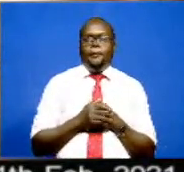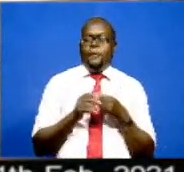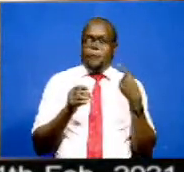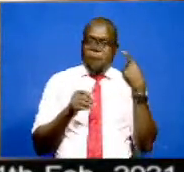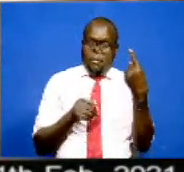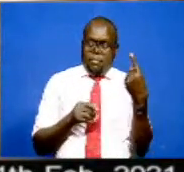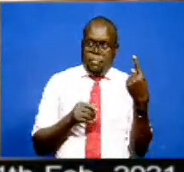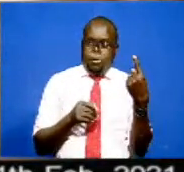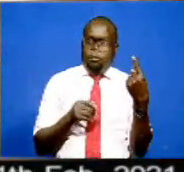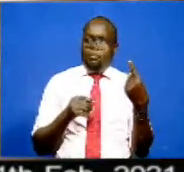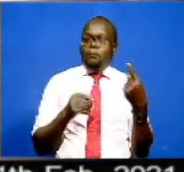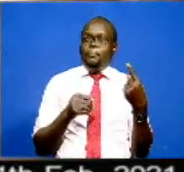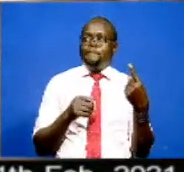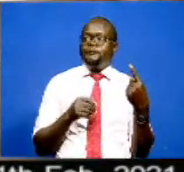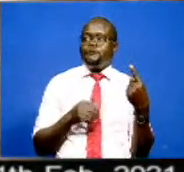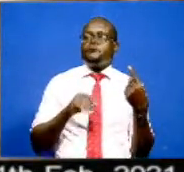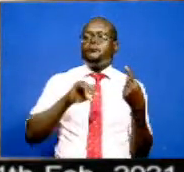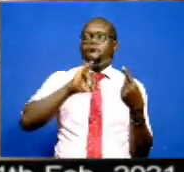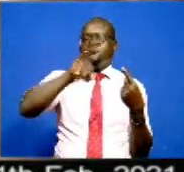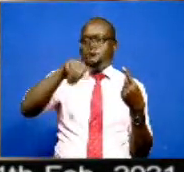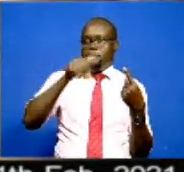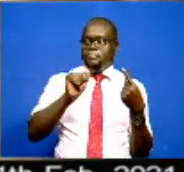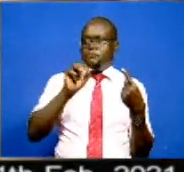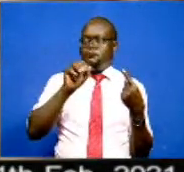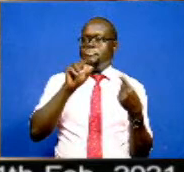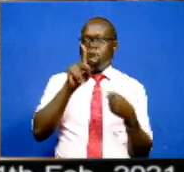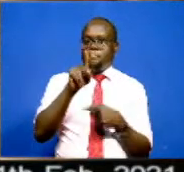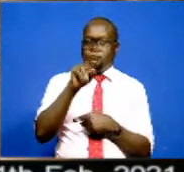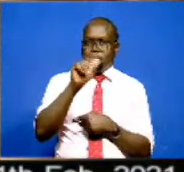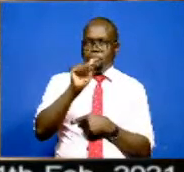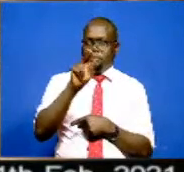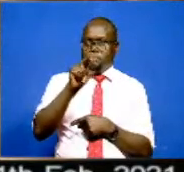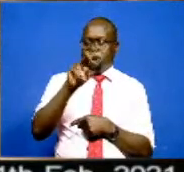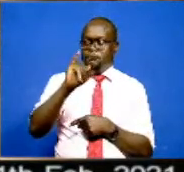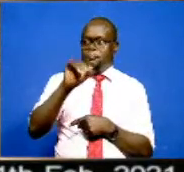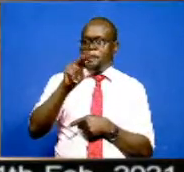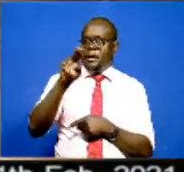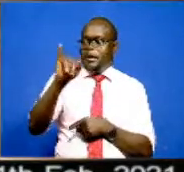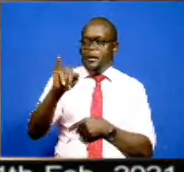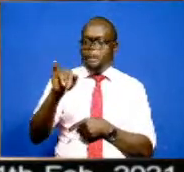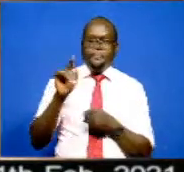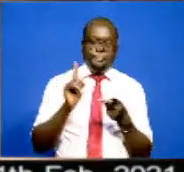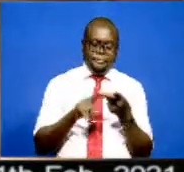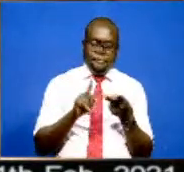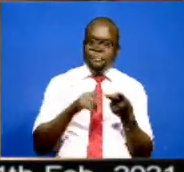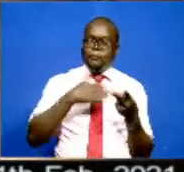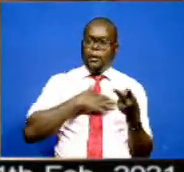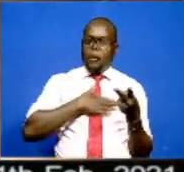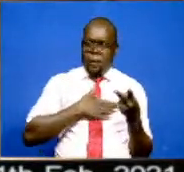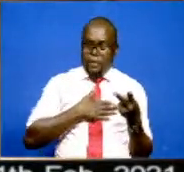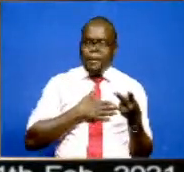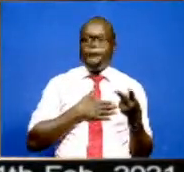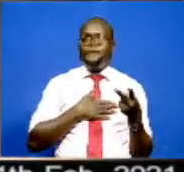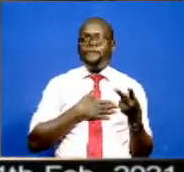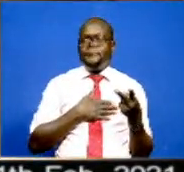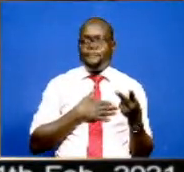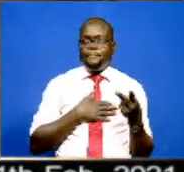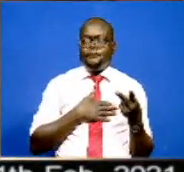1, the Honorable James Kanini Kega Madenge, MP. Number 2, the